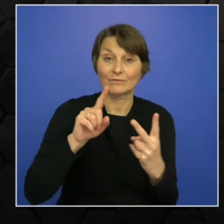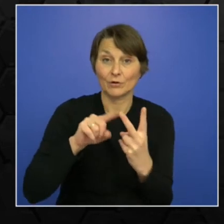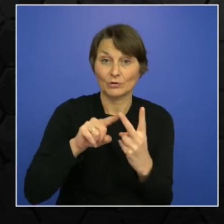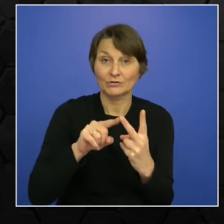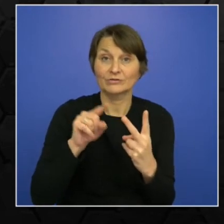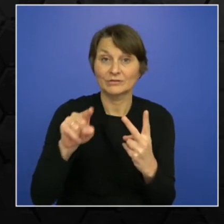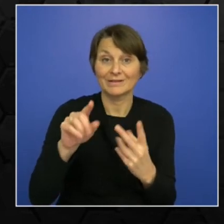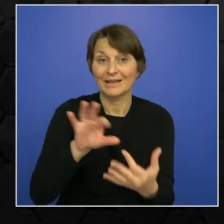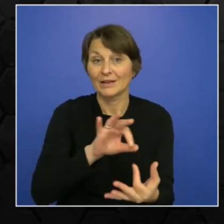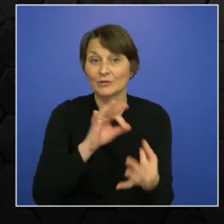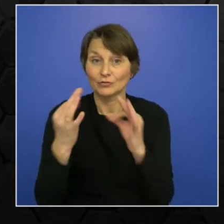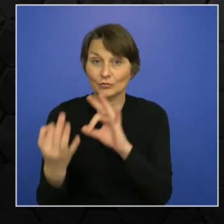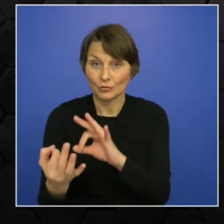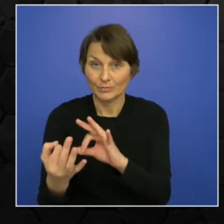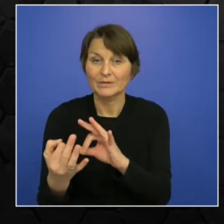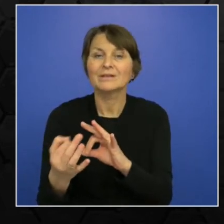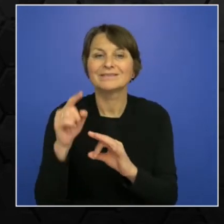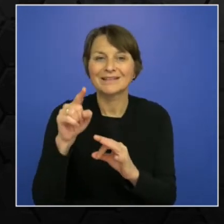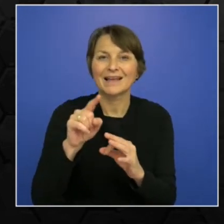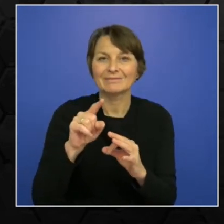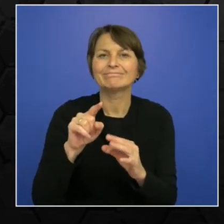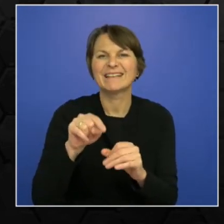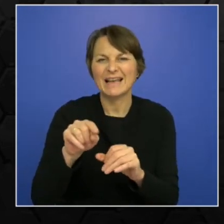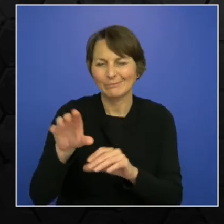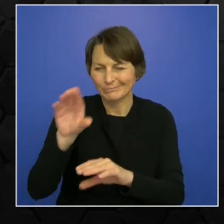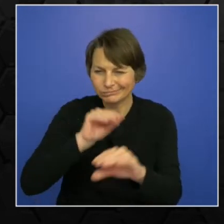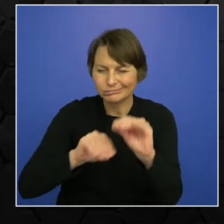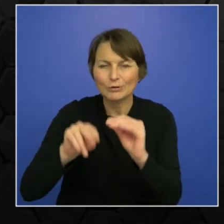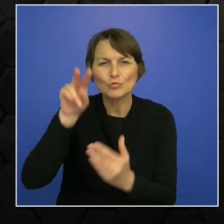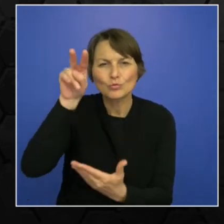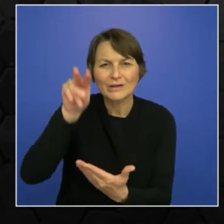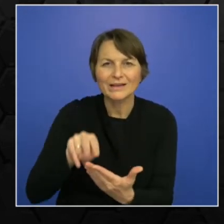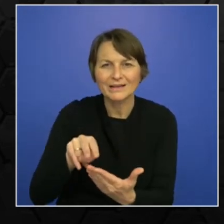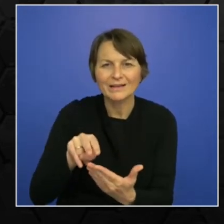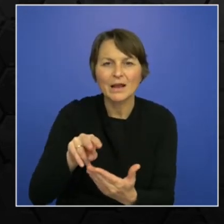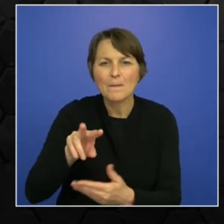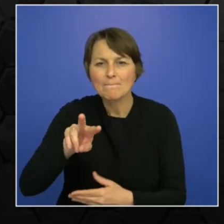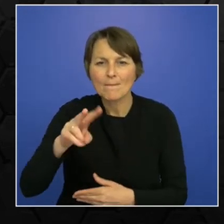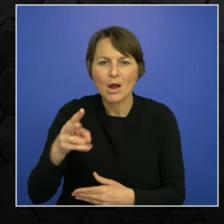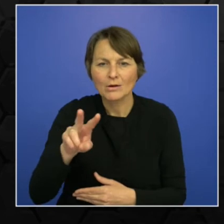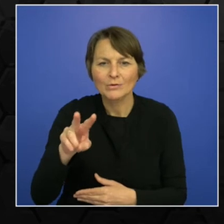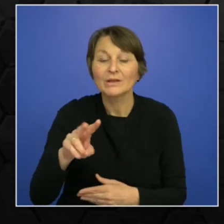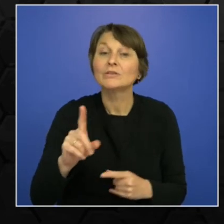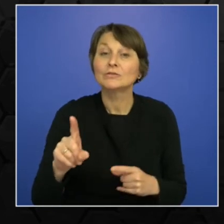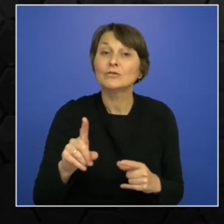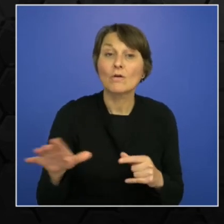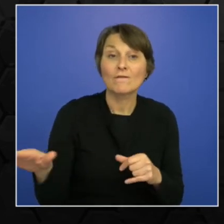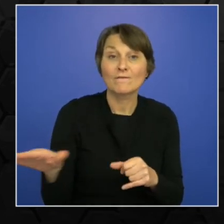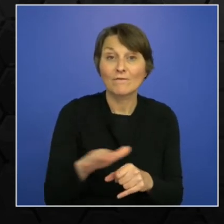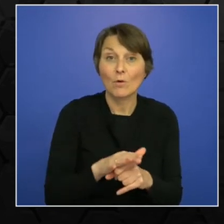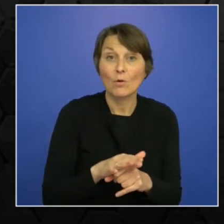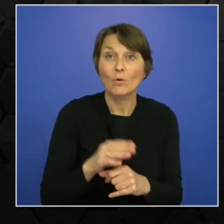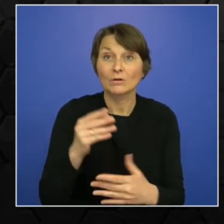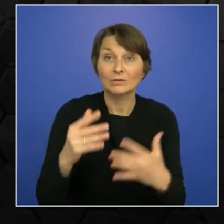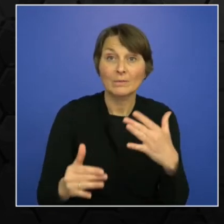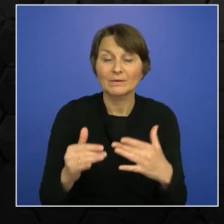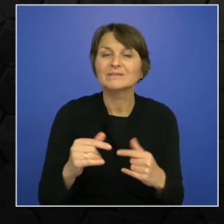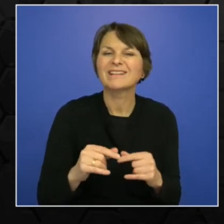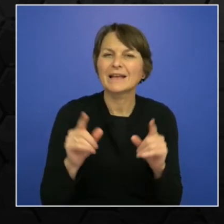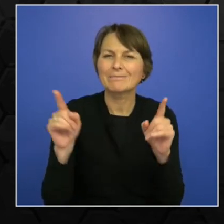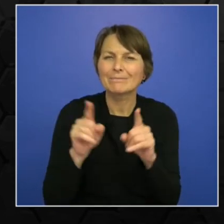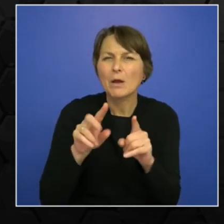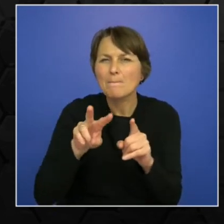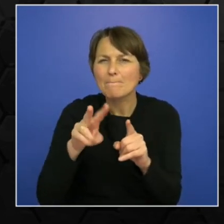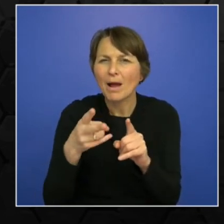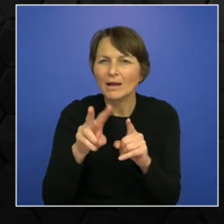optimizations to improve the binary size model. So we are not dealing with the full floating point numbers now. We are dealing with the binary size